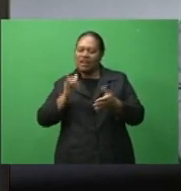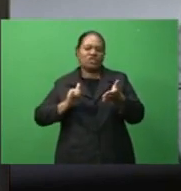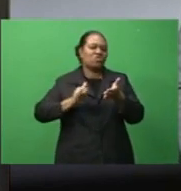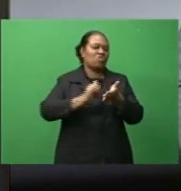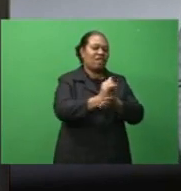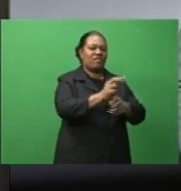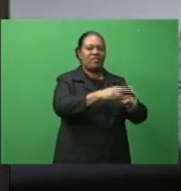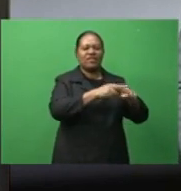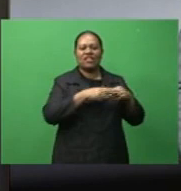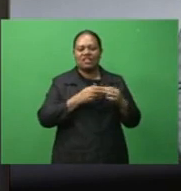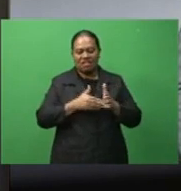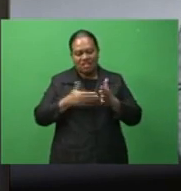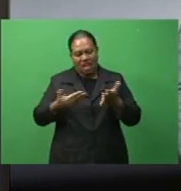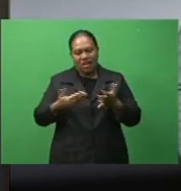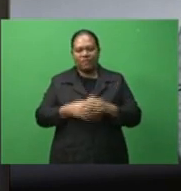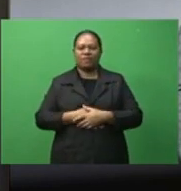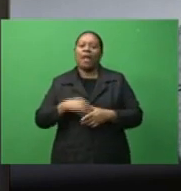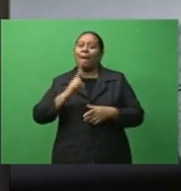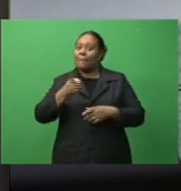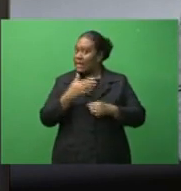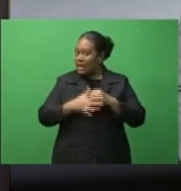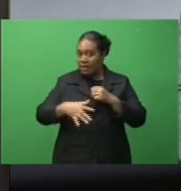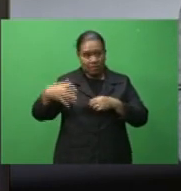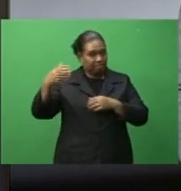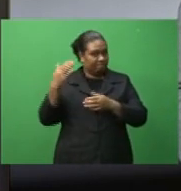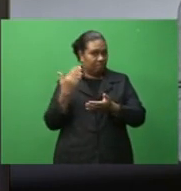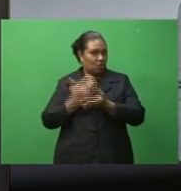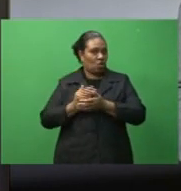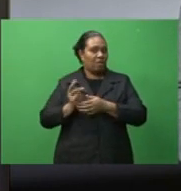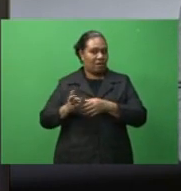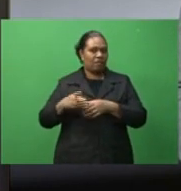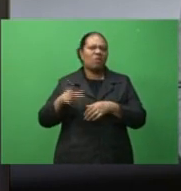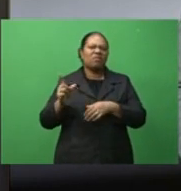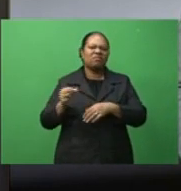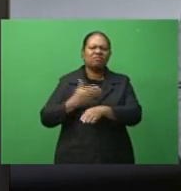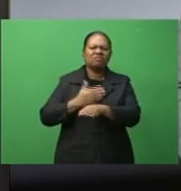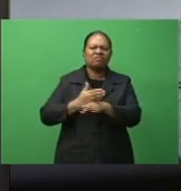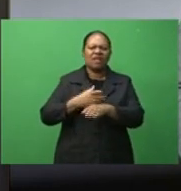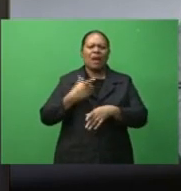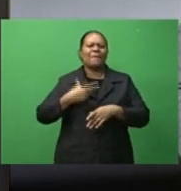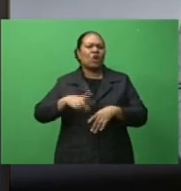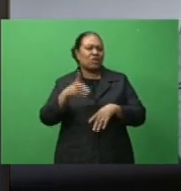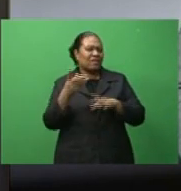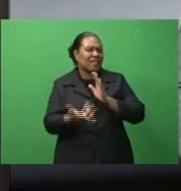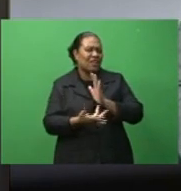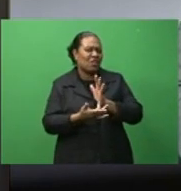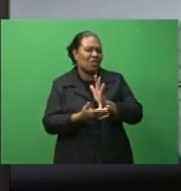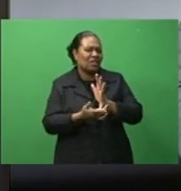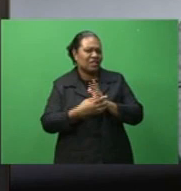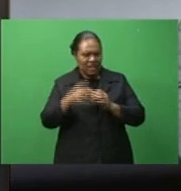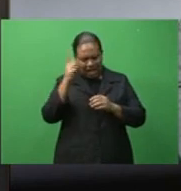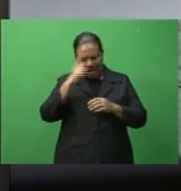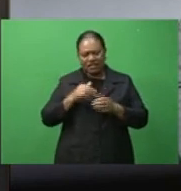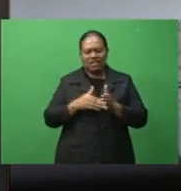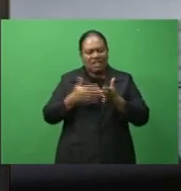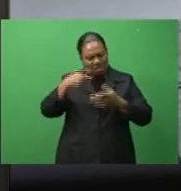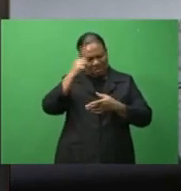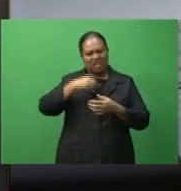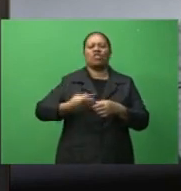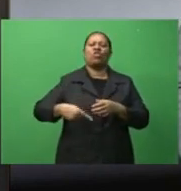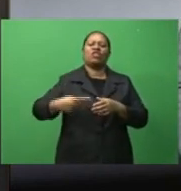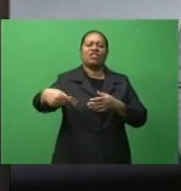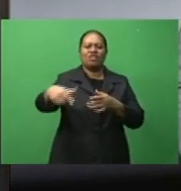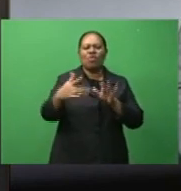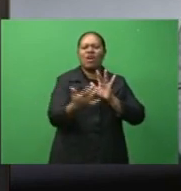Fiji yet, but that hasn't stopped him from getting some work done. With the use of digital technology, Cotter has been able to keep in touch with local